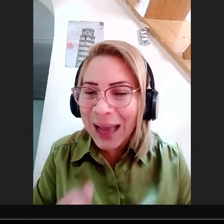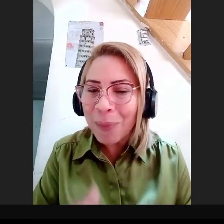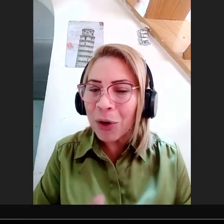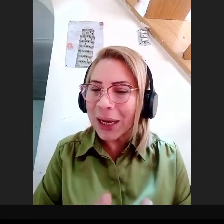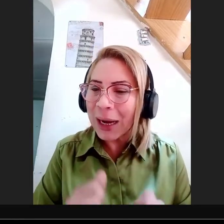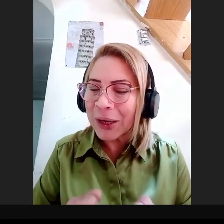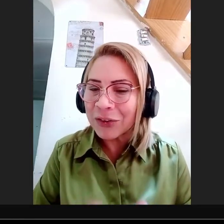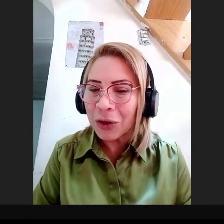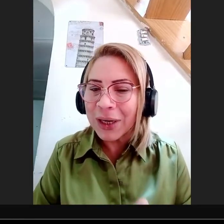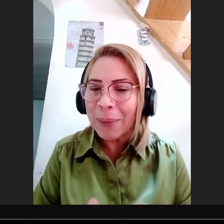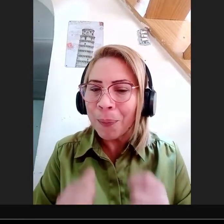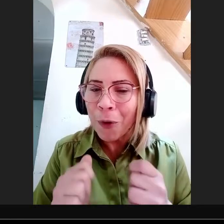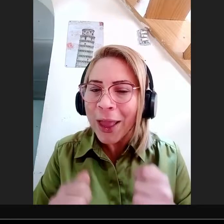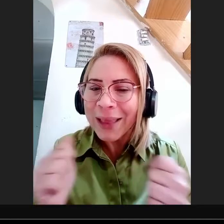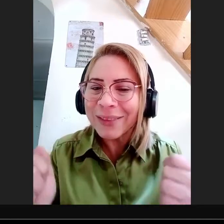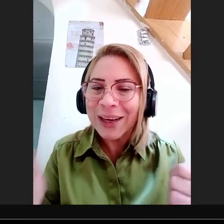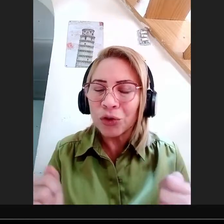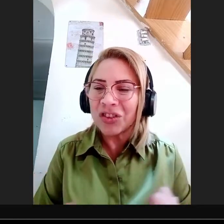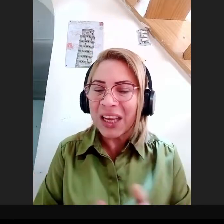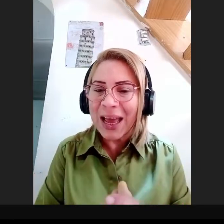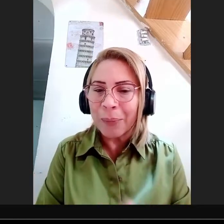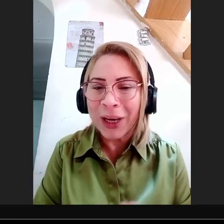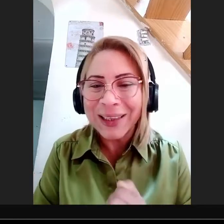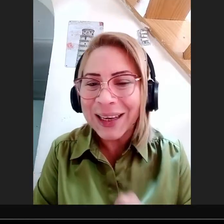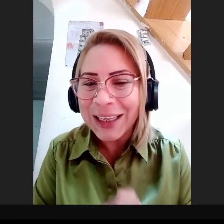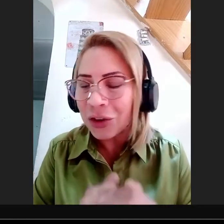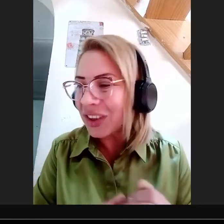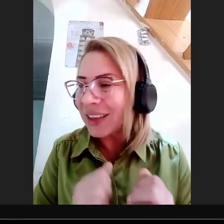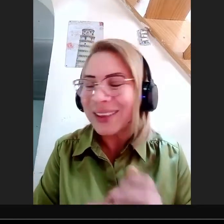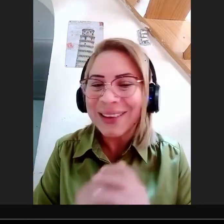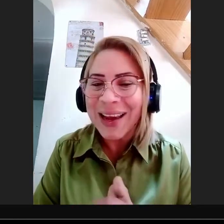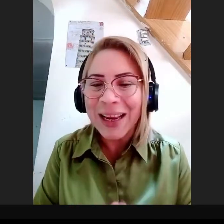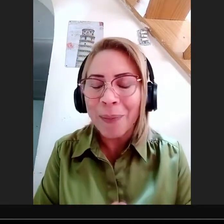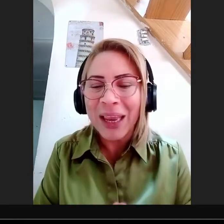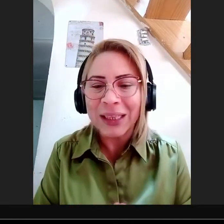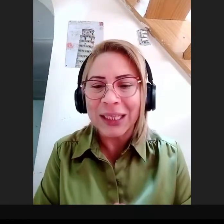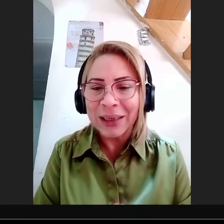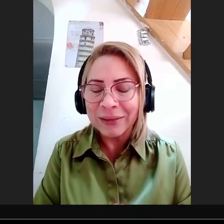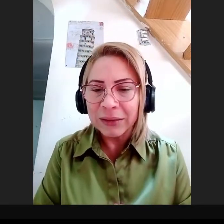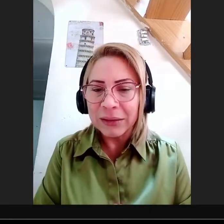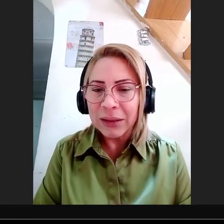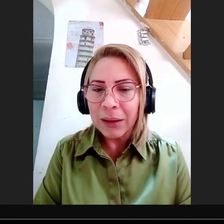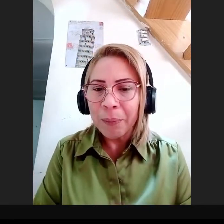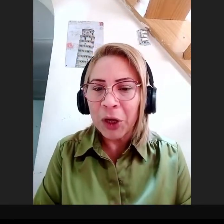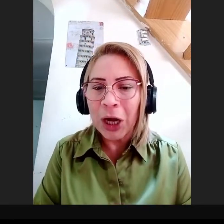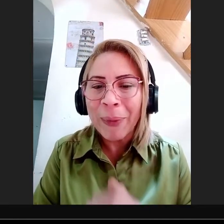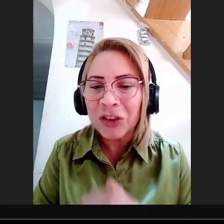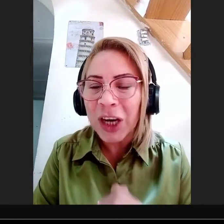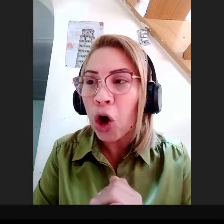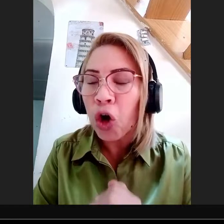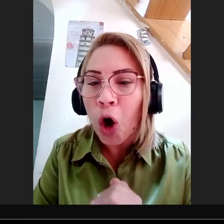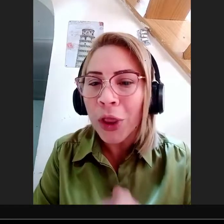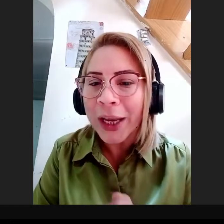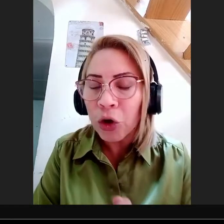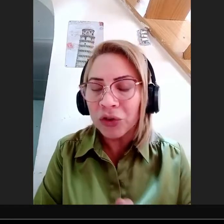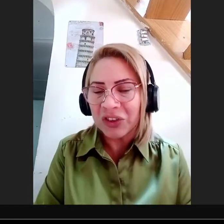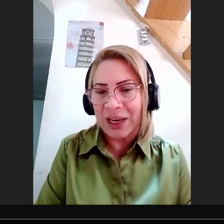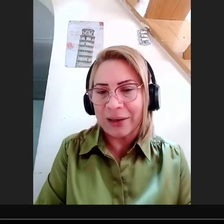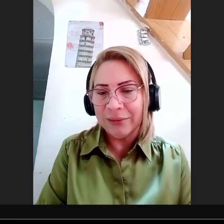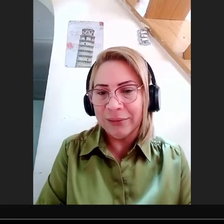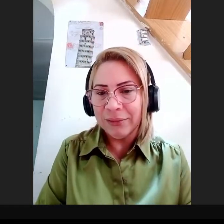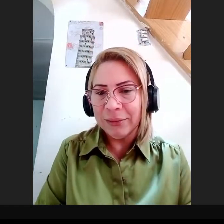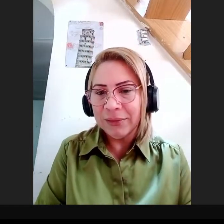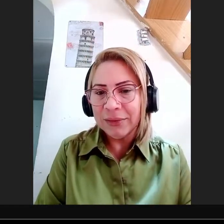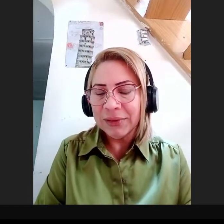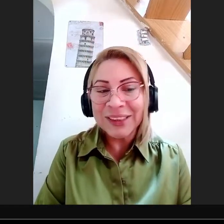to report these crimes. We need readily available reporting mechanisms because this